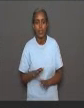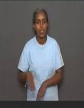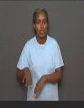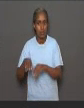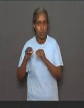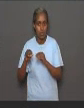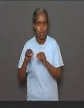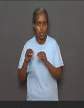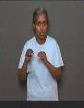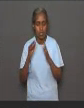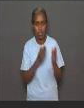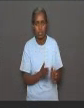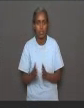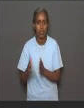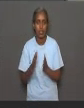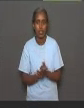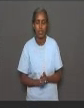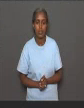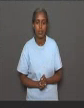Students, let's get ready.